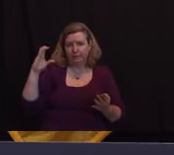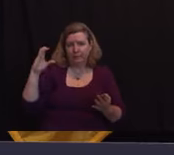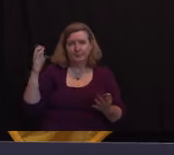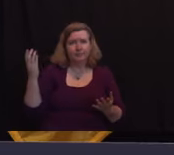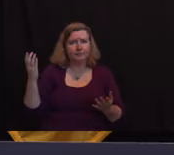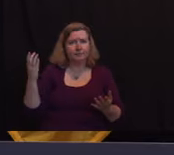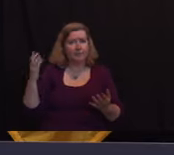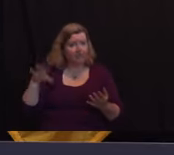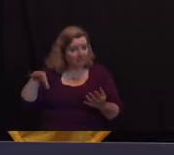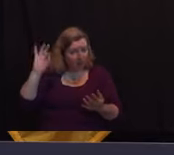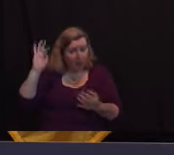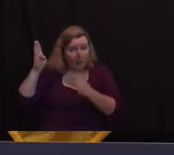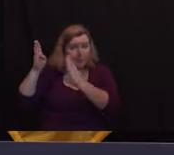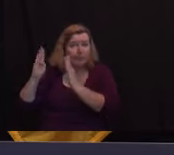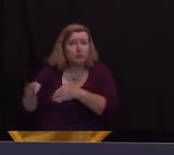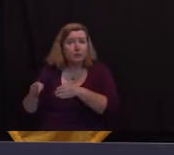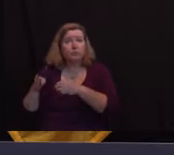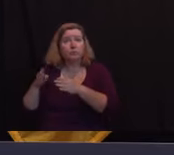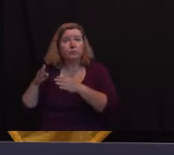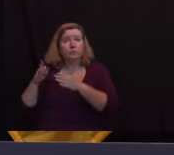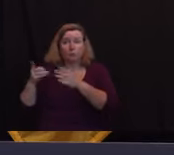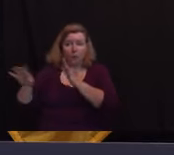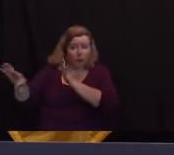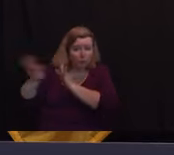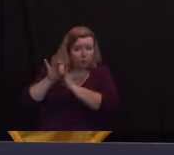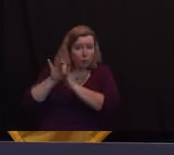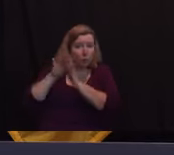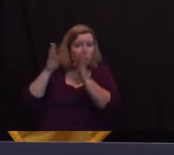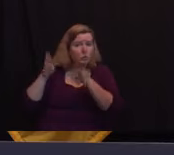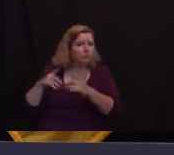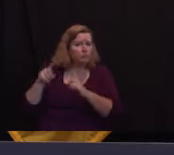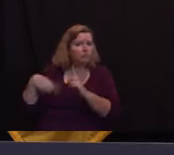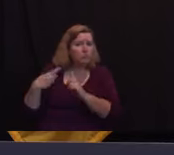And then finally, if you're familiar with the bear incident in Morris County,